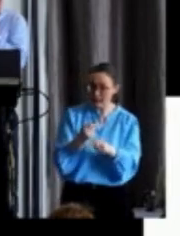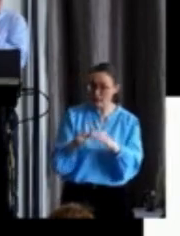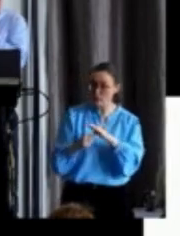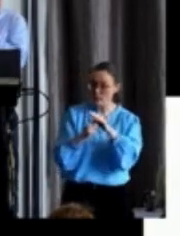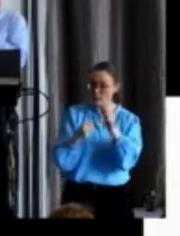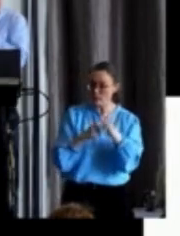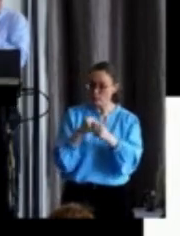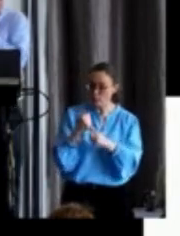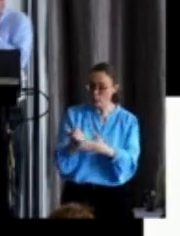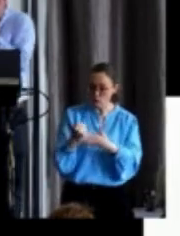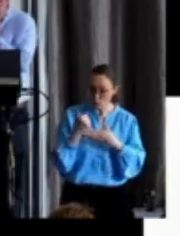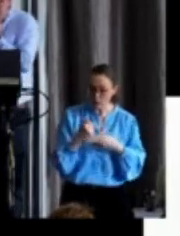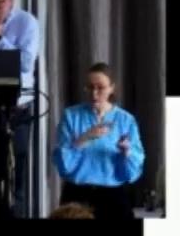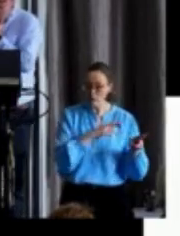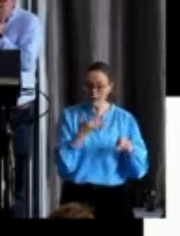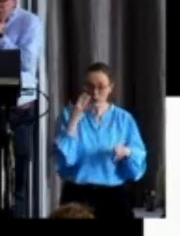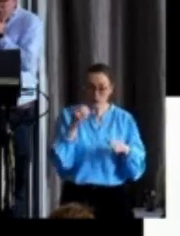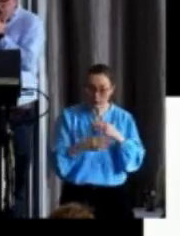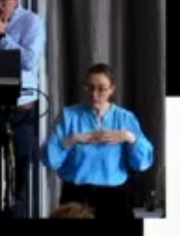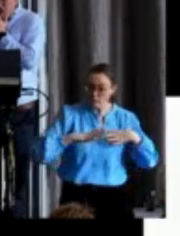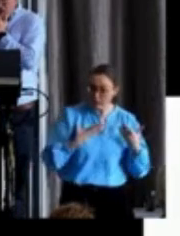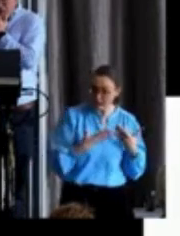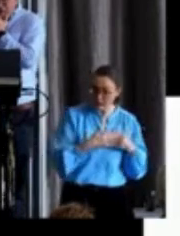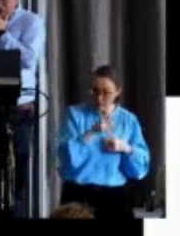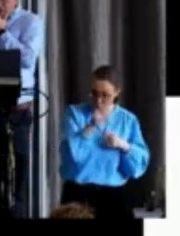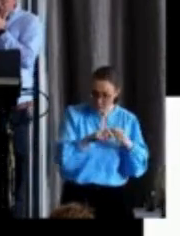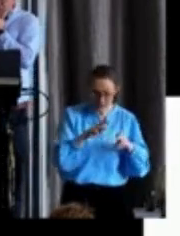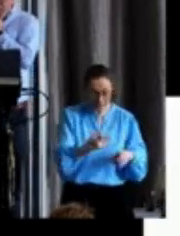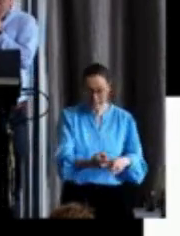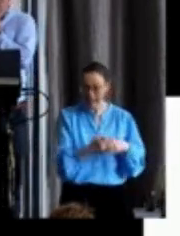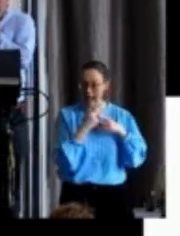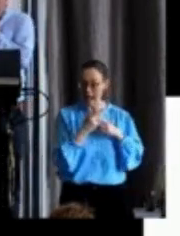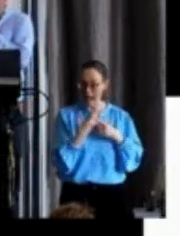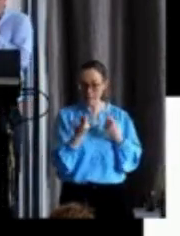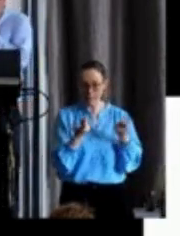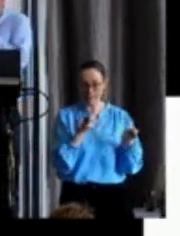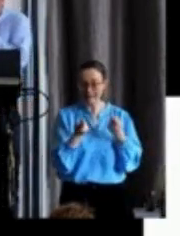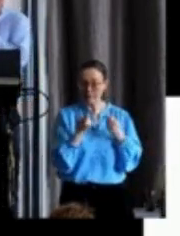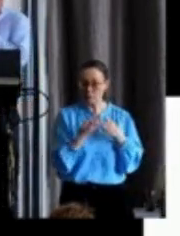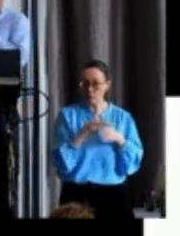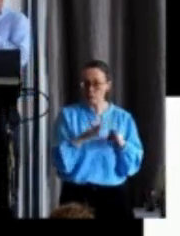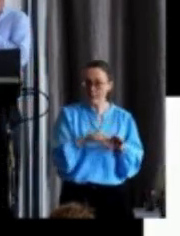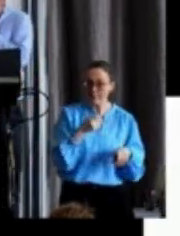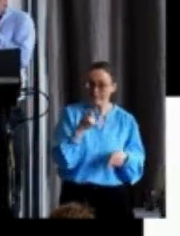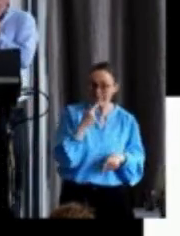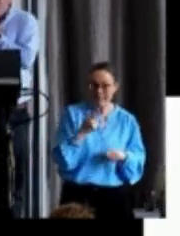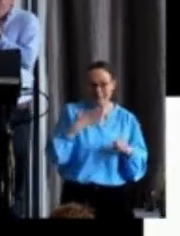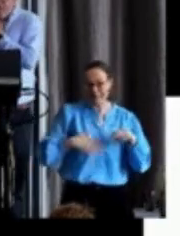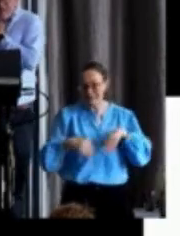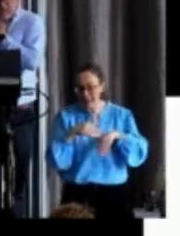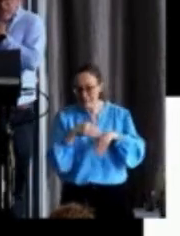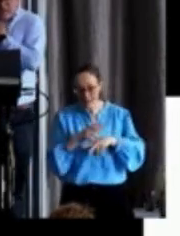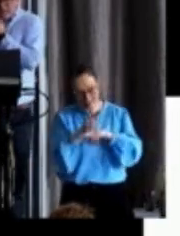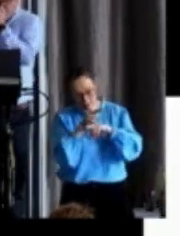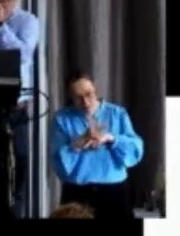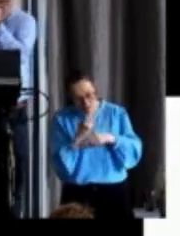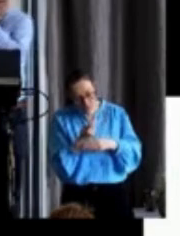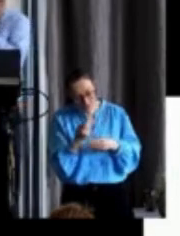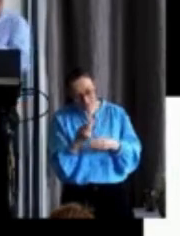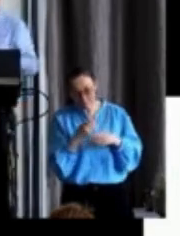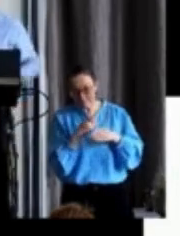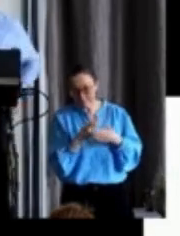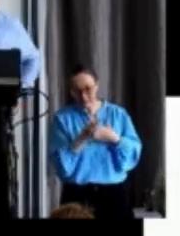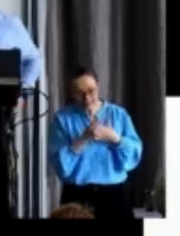regular checkups free of charge to the patient could help in terms of dealing with medication, side effects, monitoring of the illness